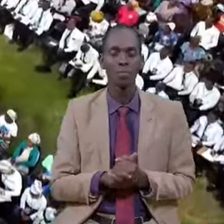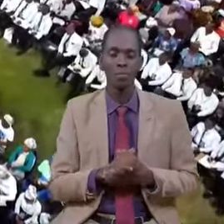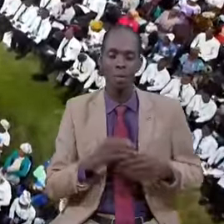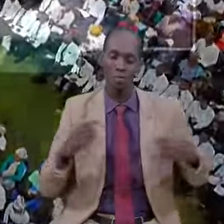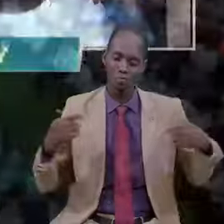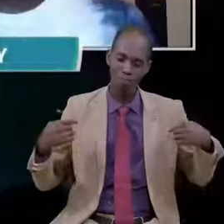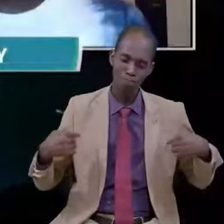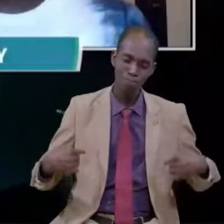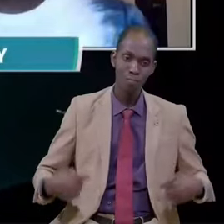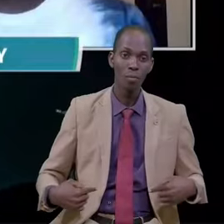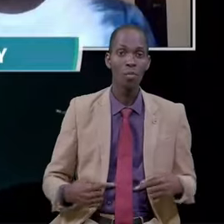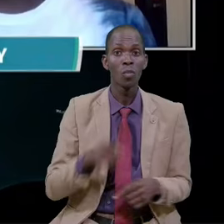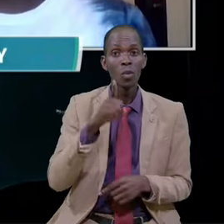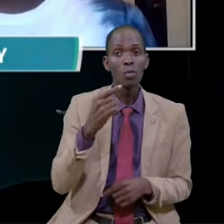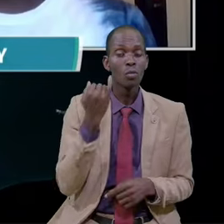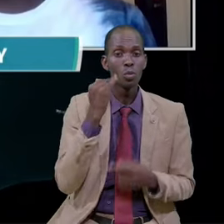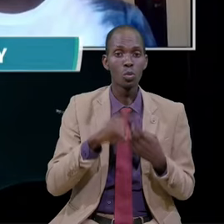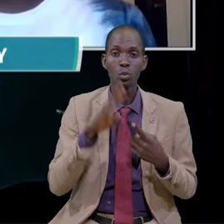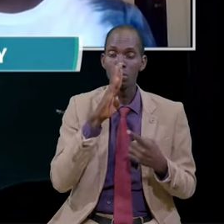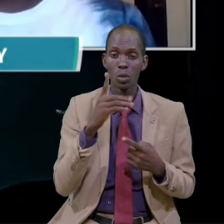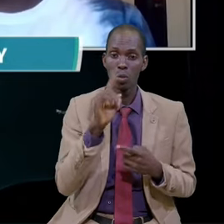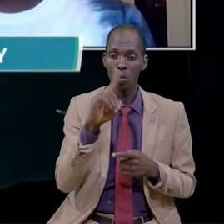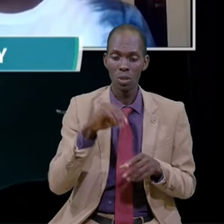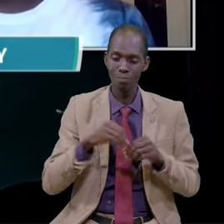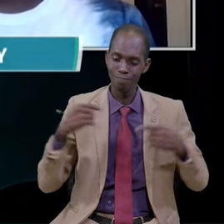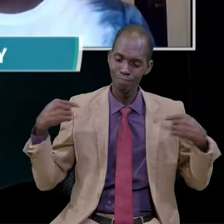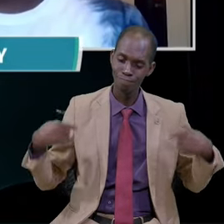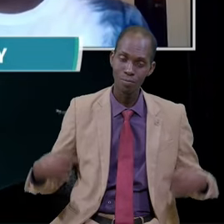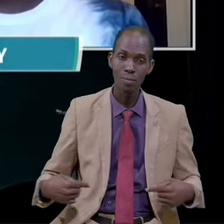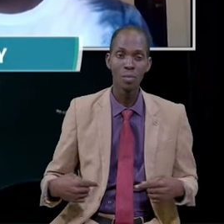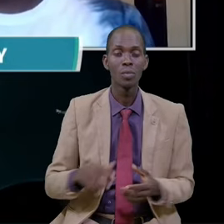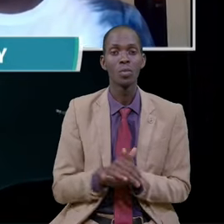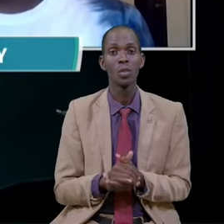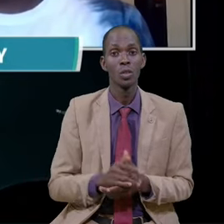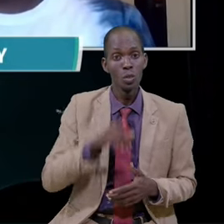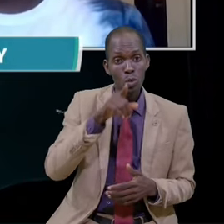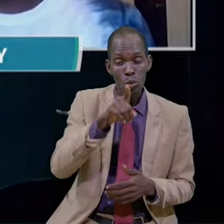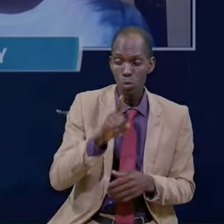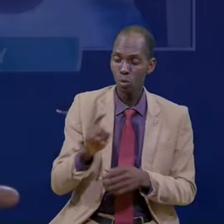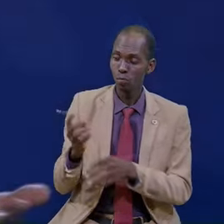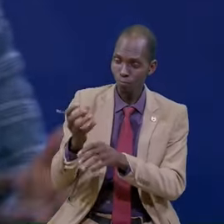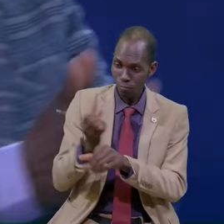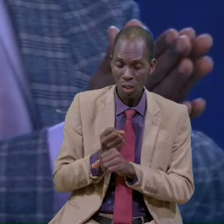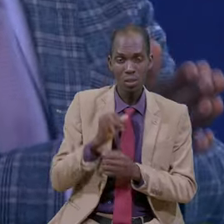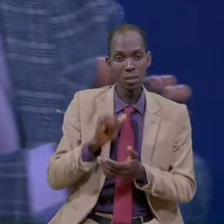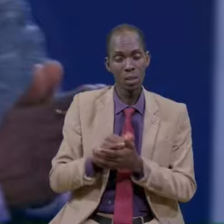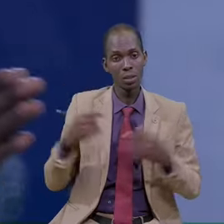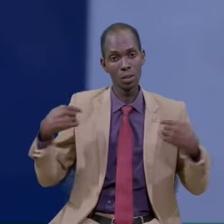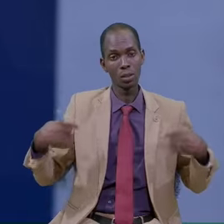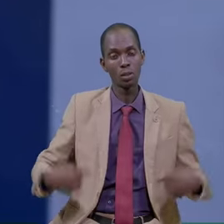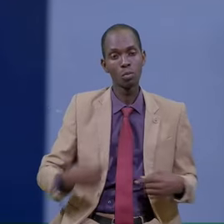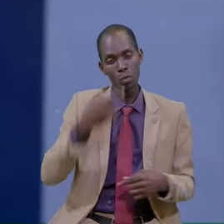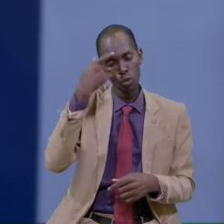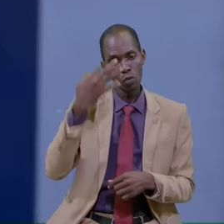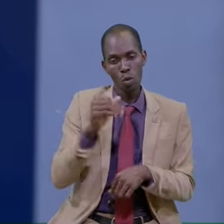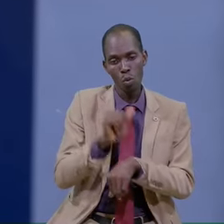Afflicted you should have been Afflicted you ear Affliction by The Works of